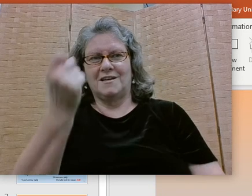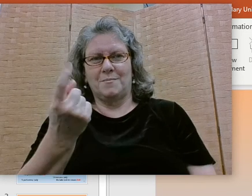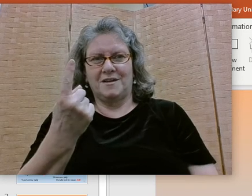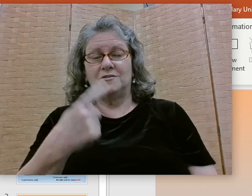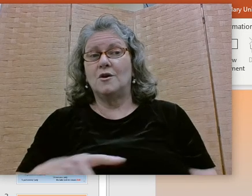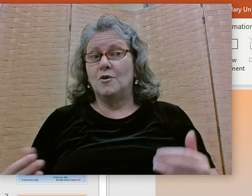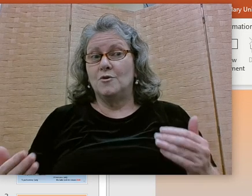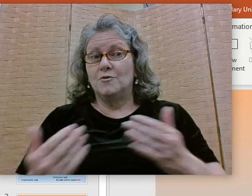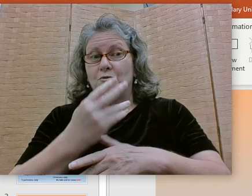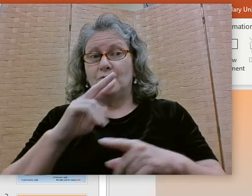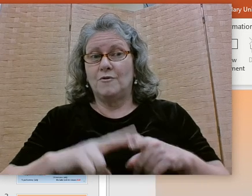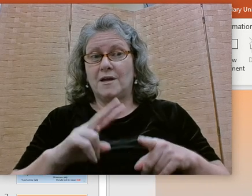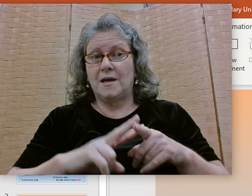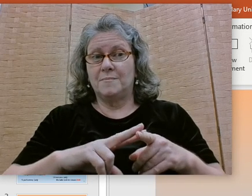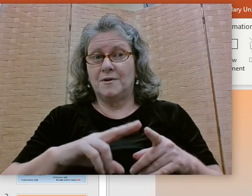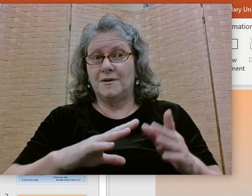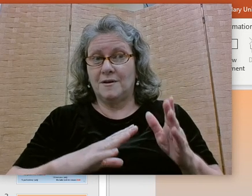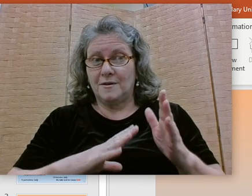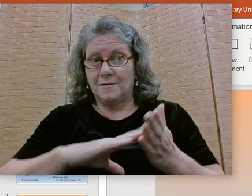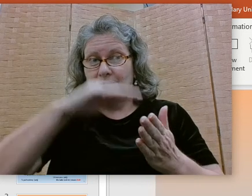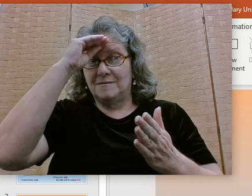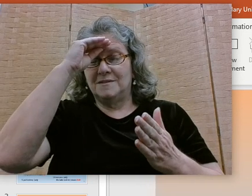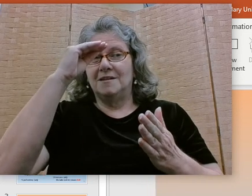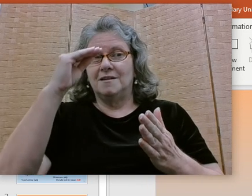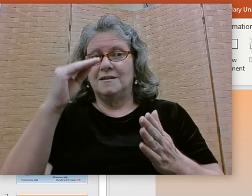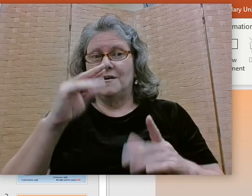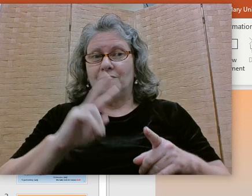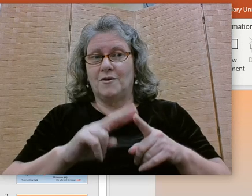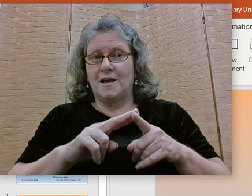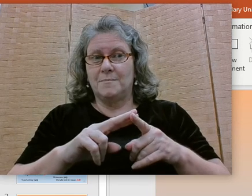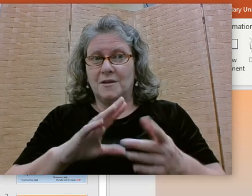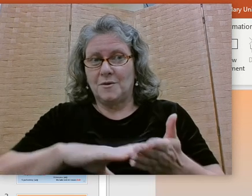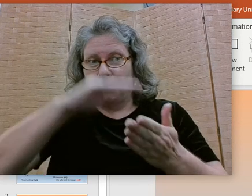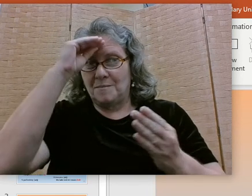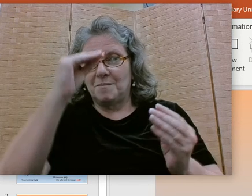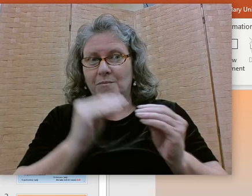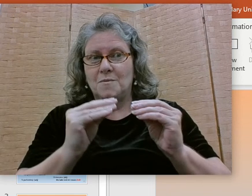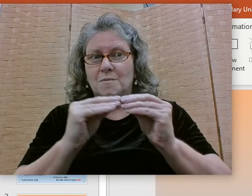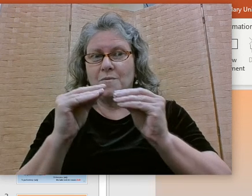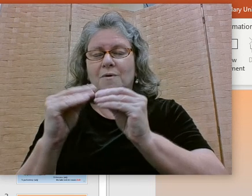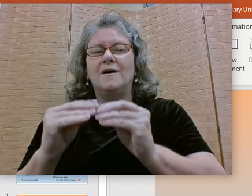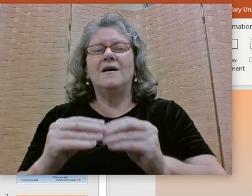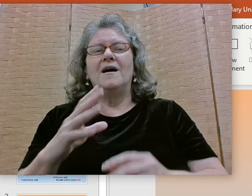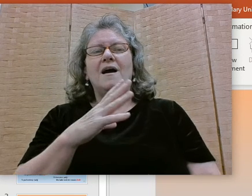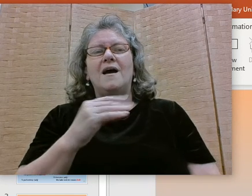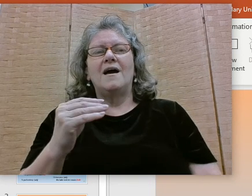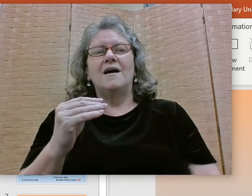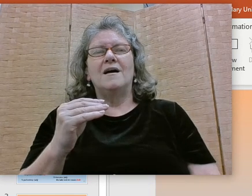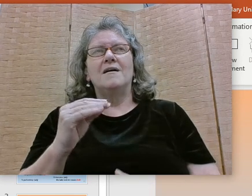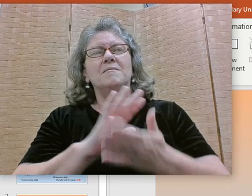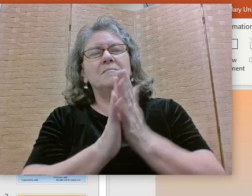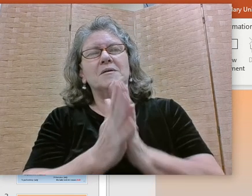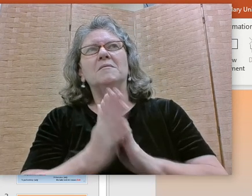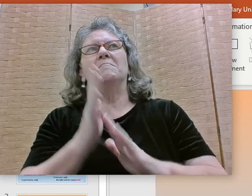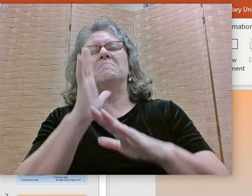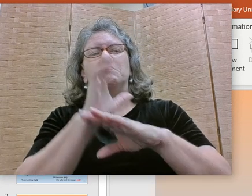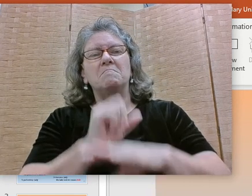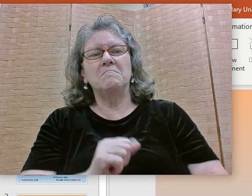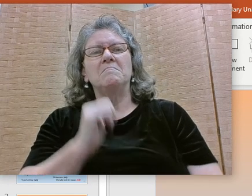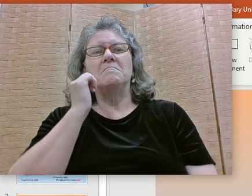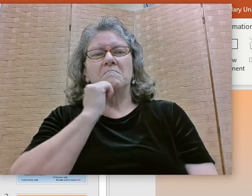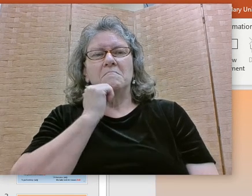new vocabulary acquisition, expanding our vocabularies. Not only that, getting to know the vocabulary that